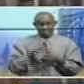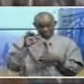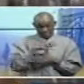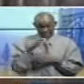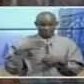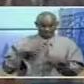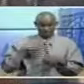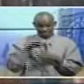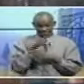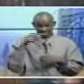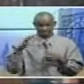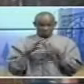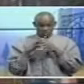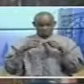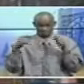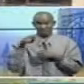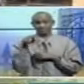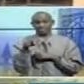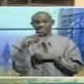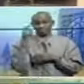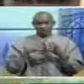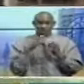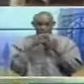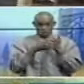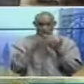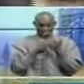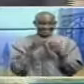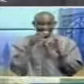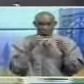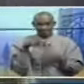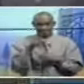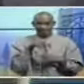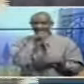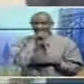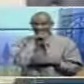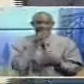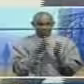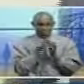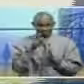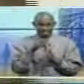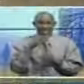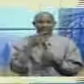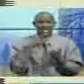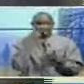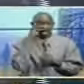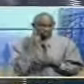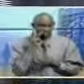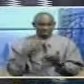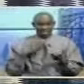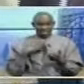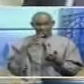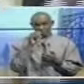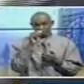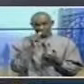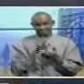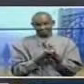Parliamentarians allied to the COD coalition converged at Orange House under the leadership of their principals Raila Odinga, Kalonzo Musyoka and Moses Wetangula.